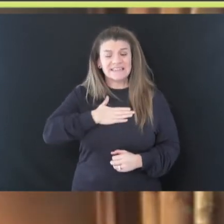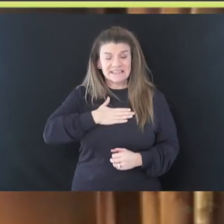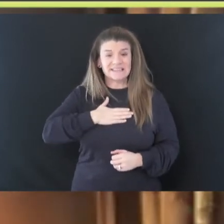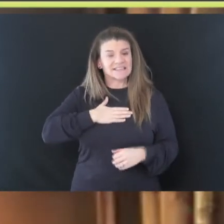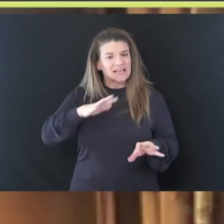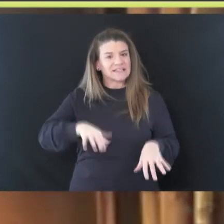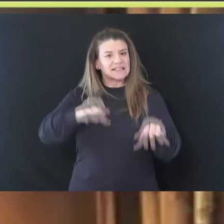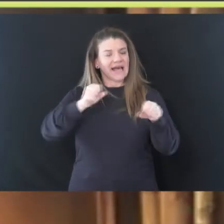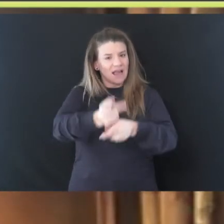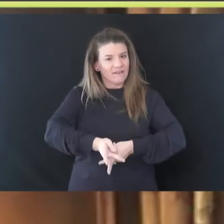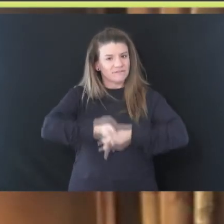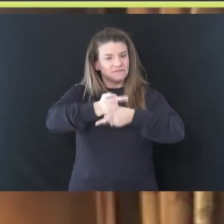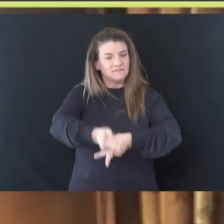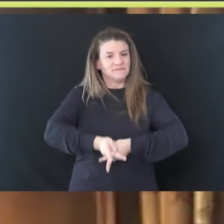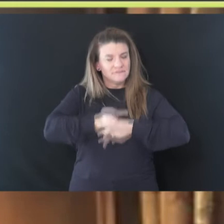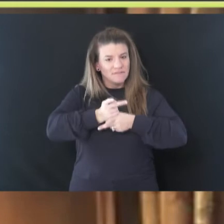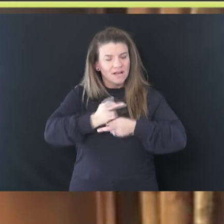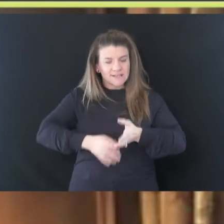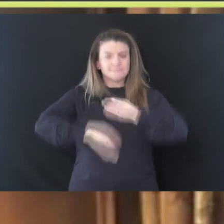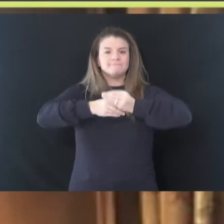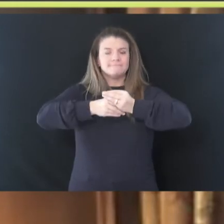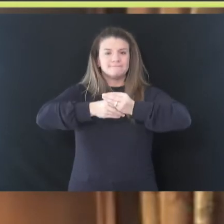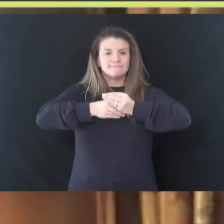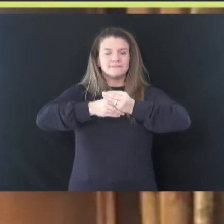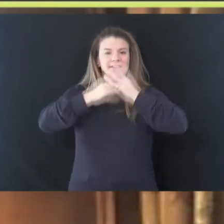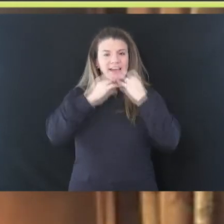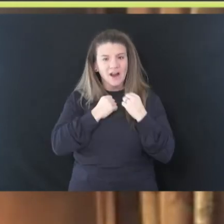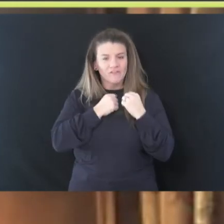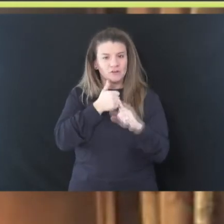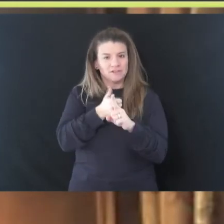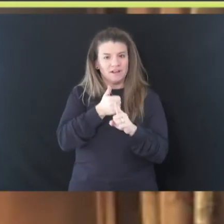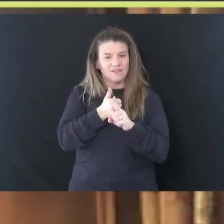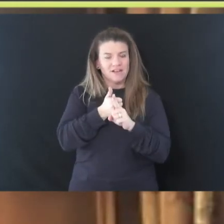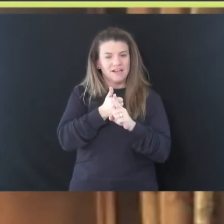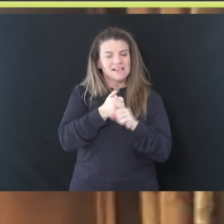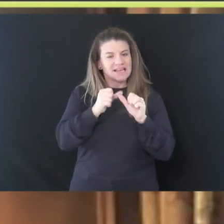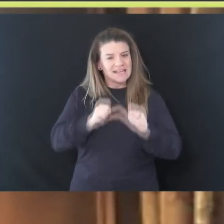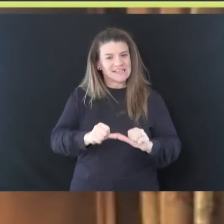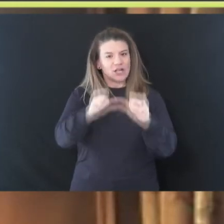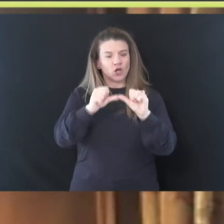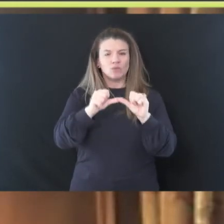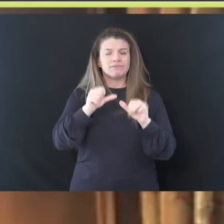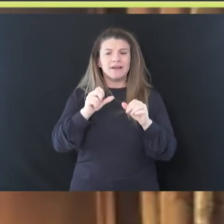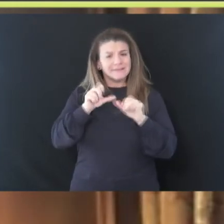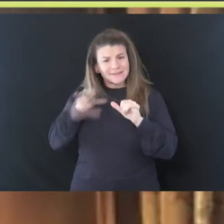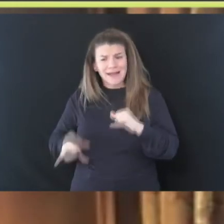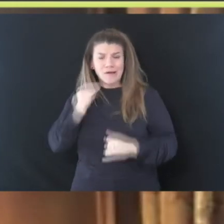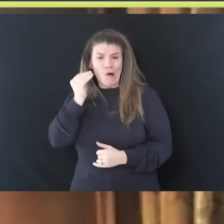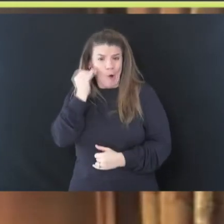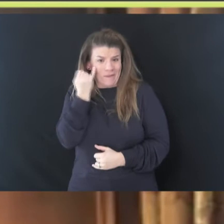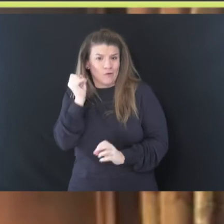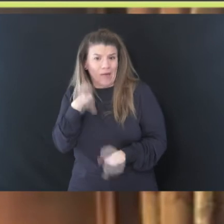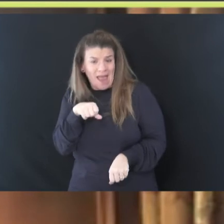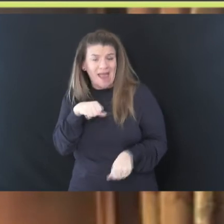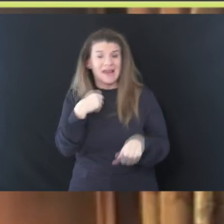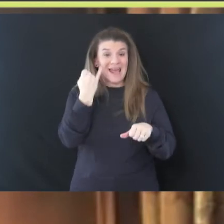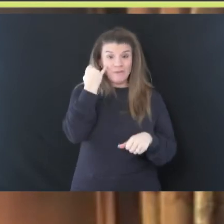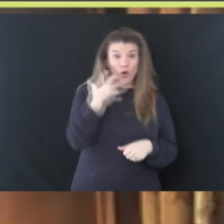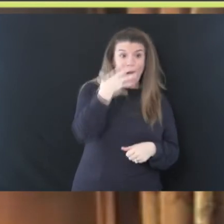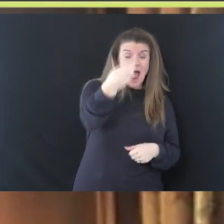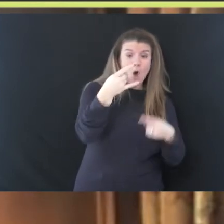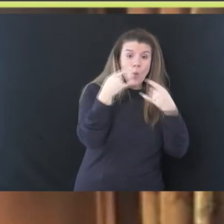extra precautions and take extra care to really be good about staying home if you can, wear your mask if you're